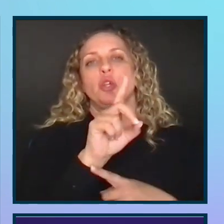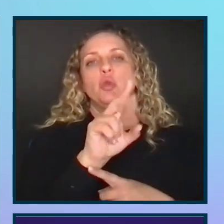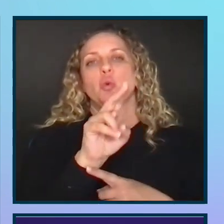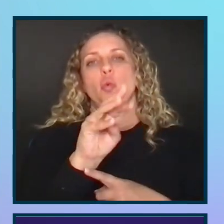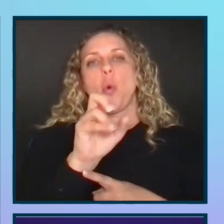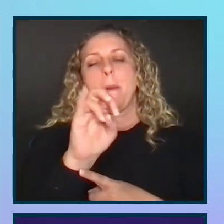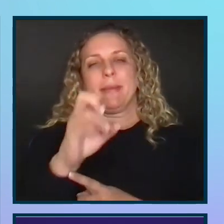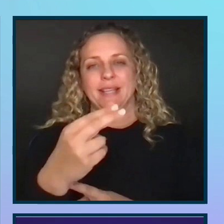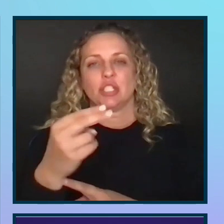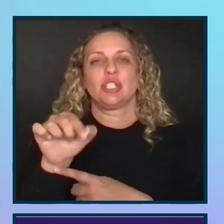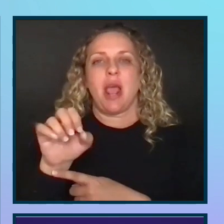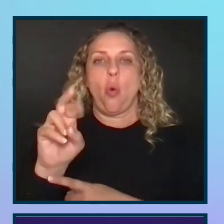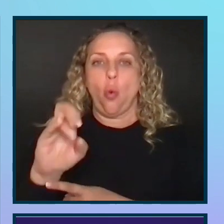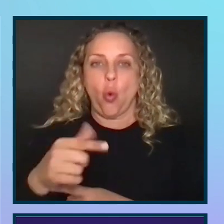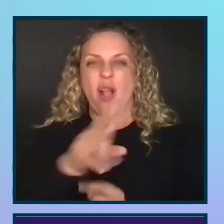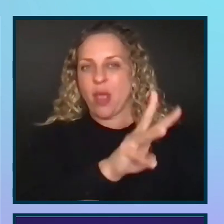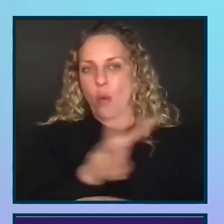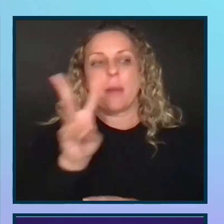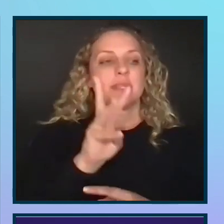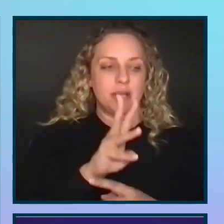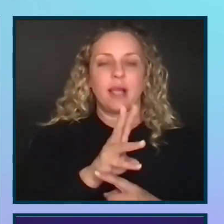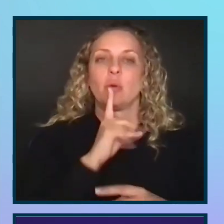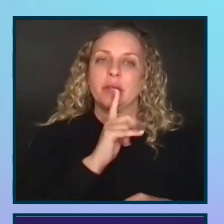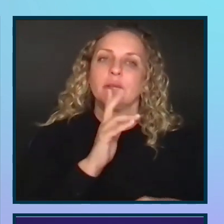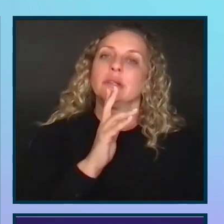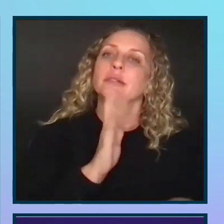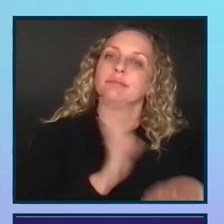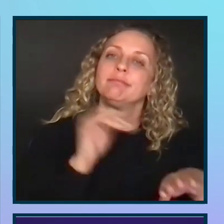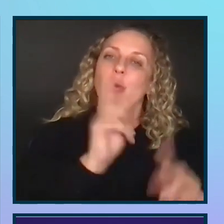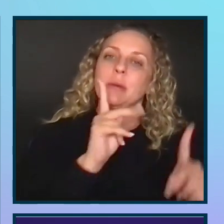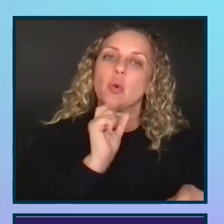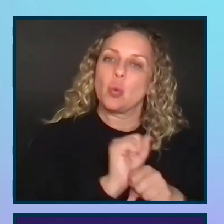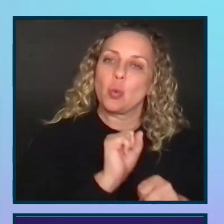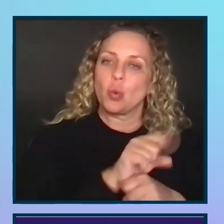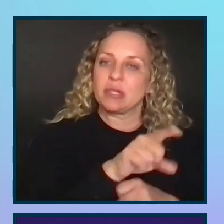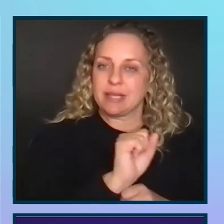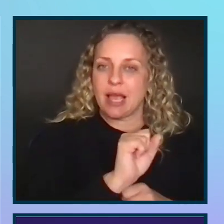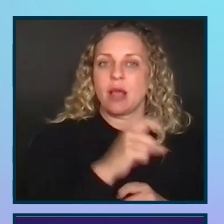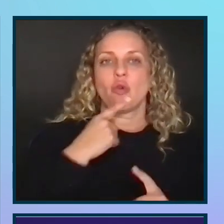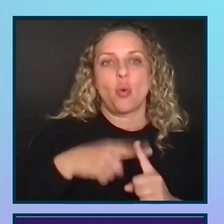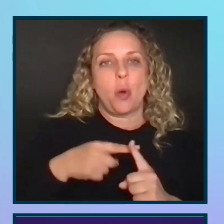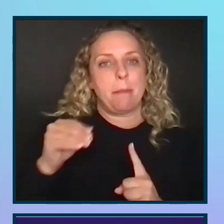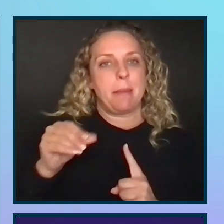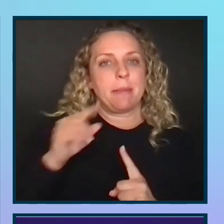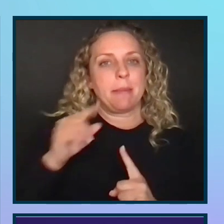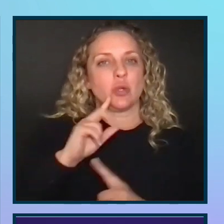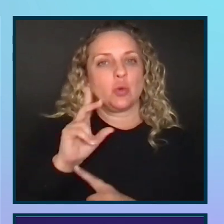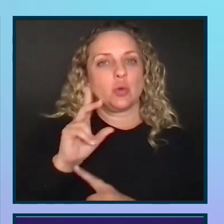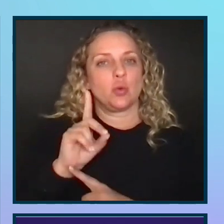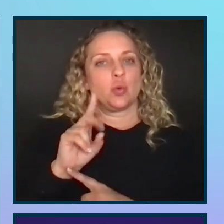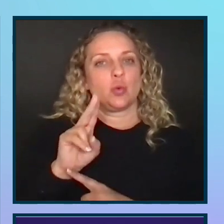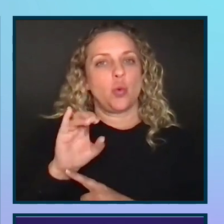realrentduwamish.org. From their website, Real Rent calls on people who live and work in Seattle to make rent payments to the Duwamish tribe. Through the